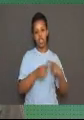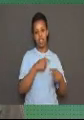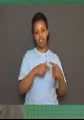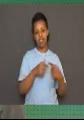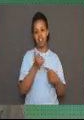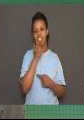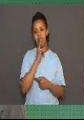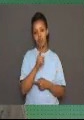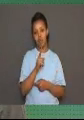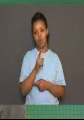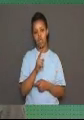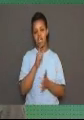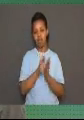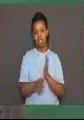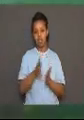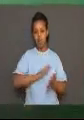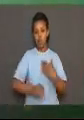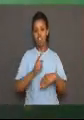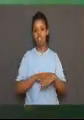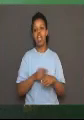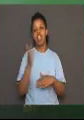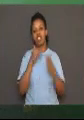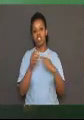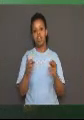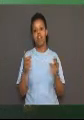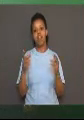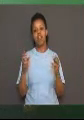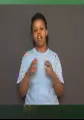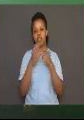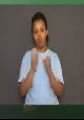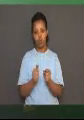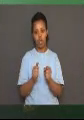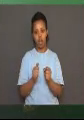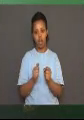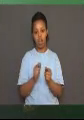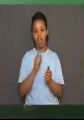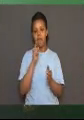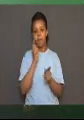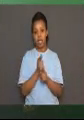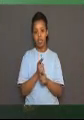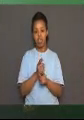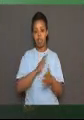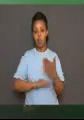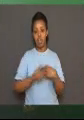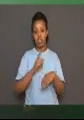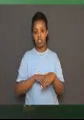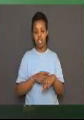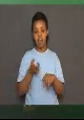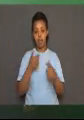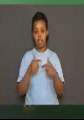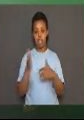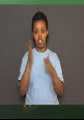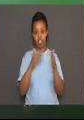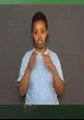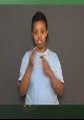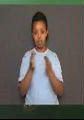such as birth defects. In fact, the term birth defect is defined as